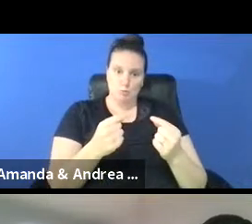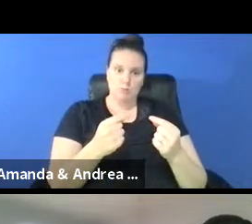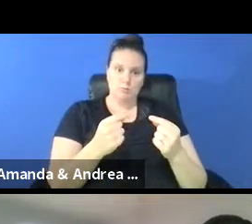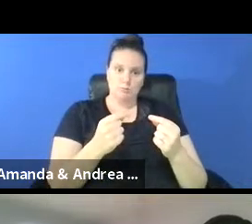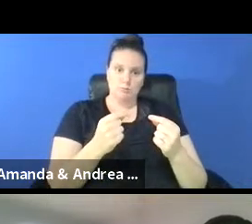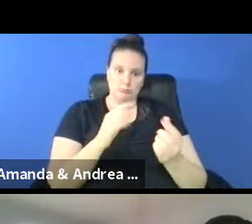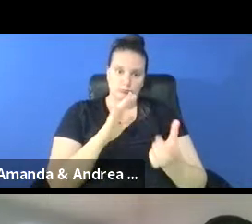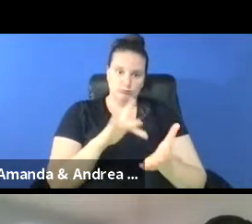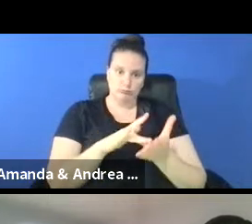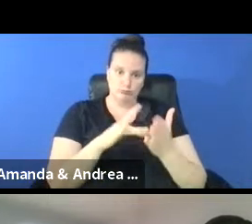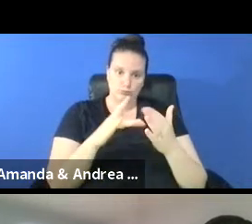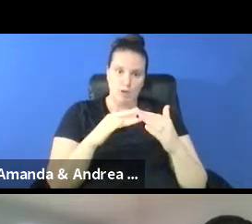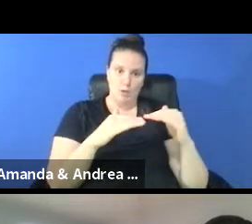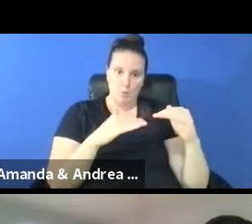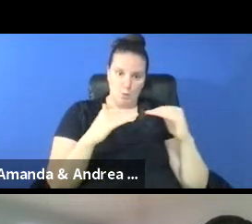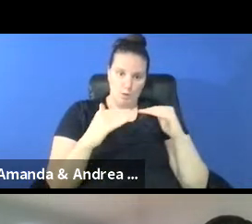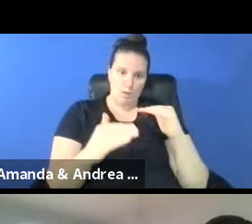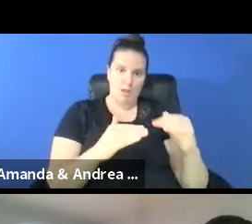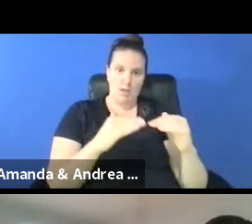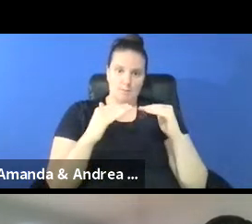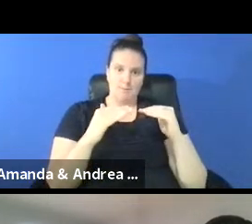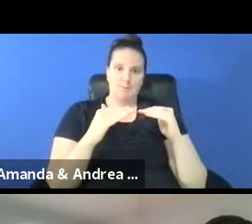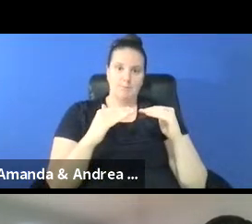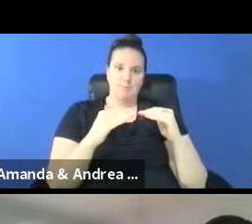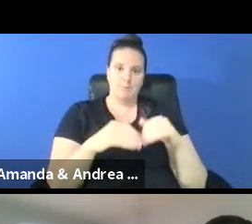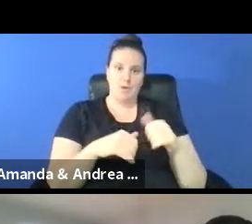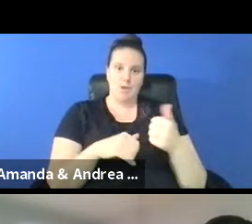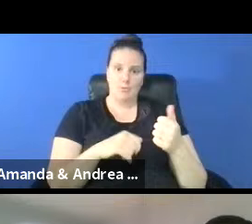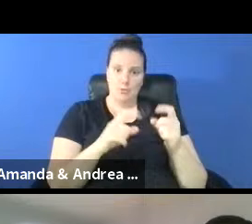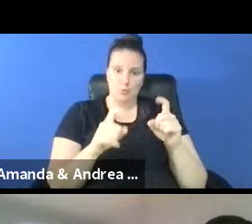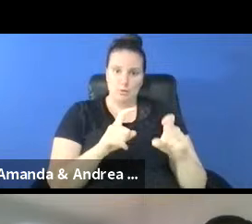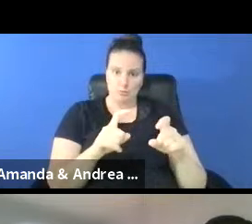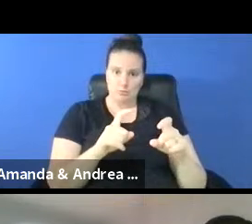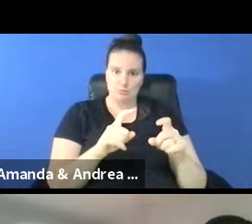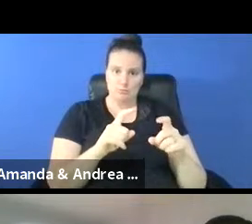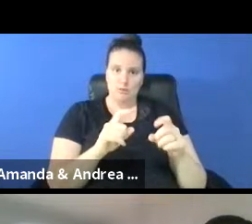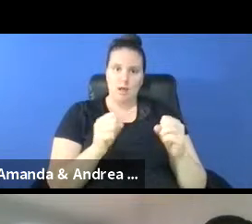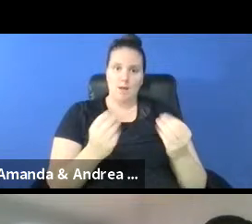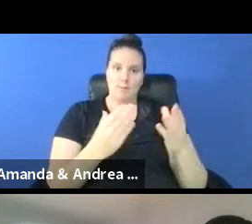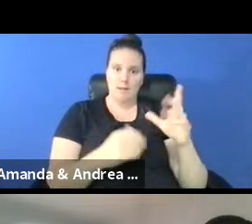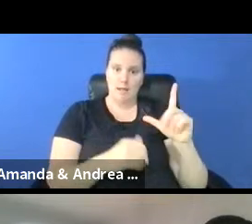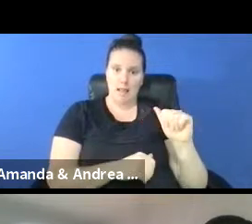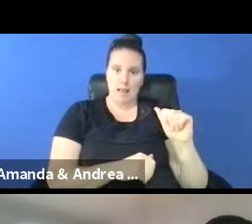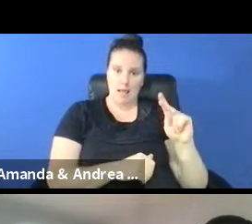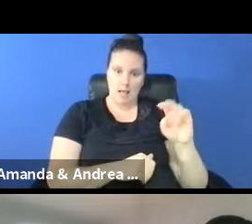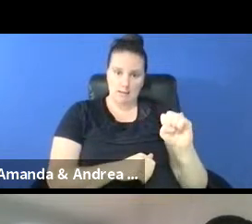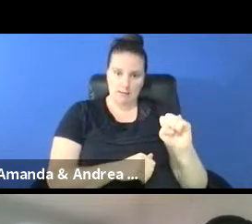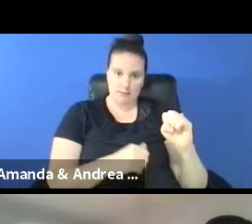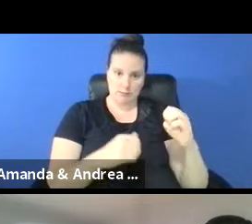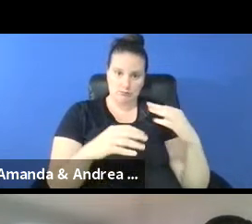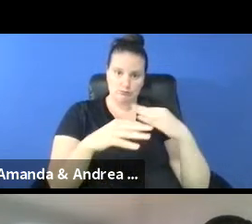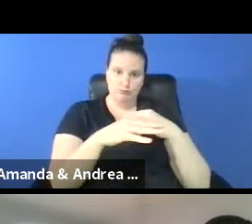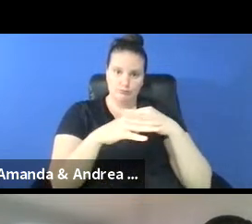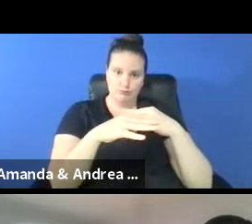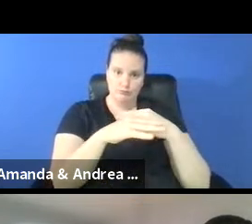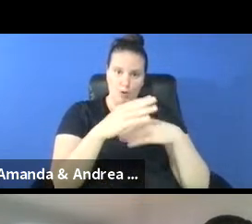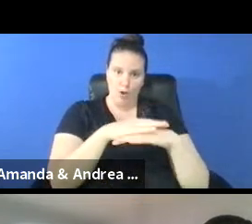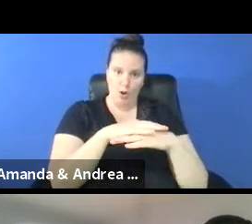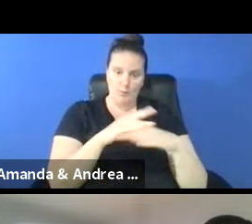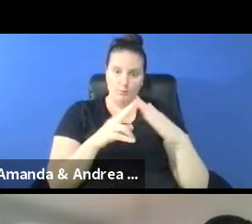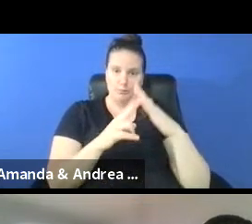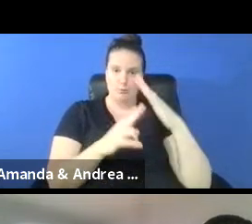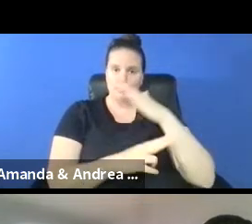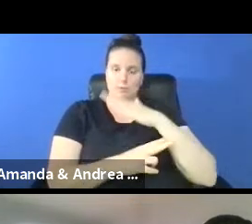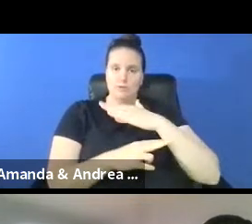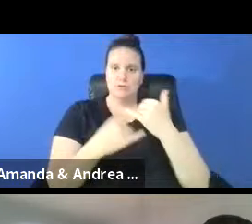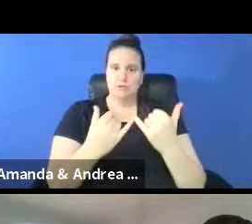in equity. So other questions will be the number of lanes that go across the bridge. We know now